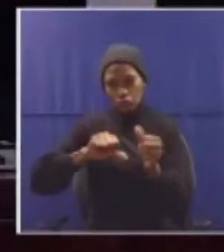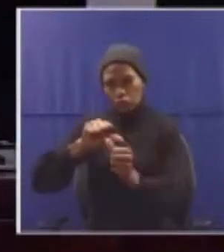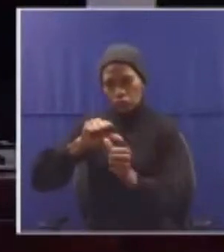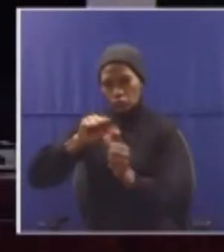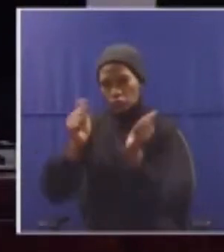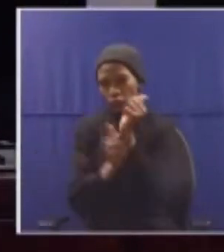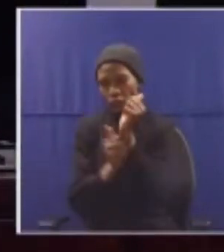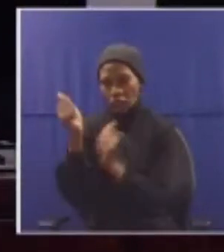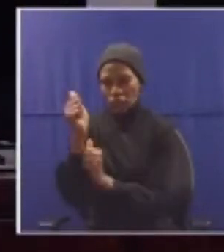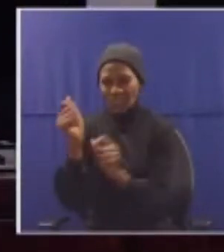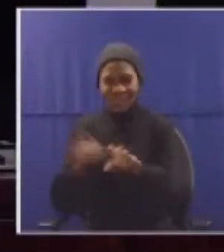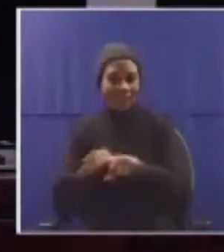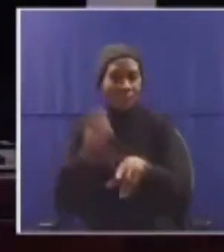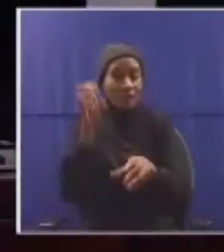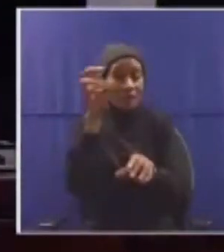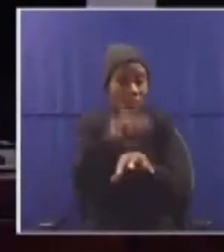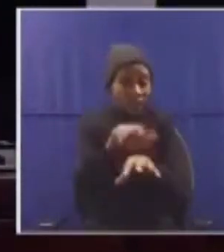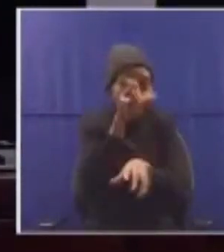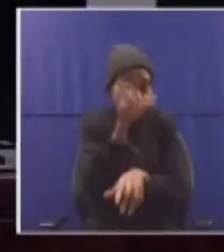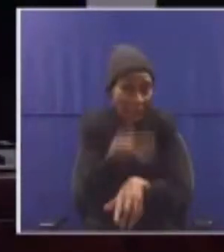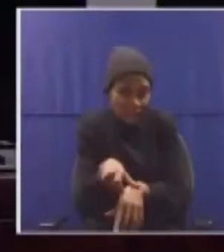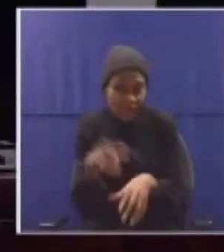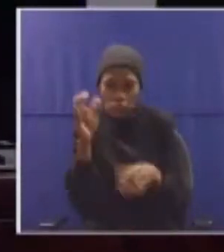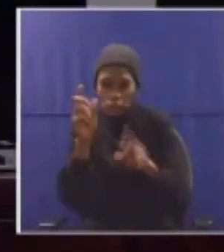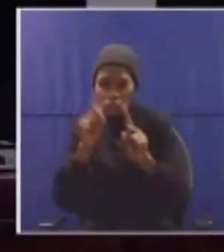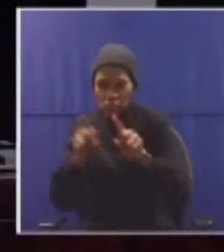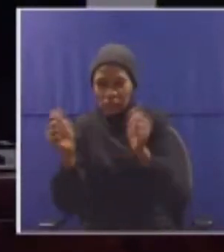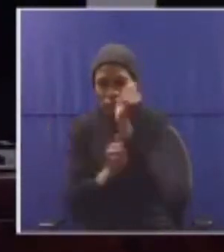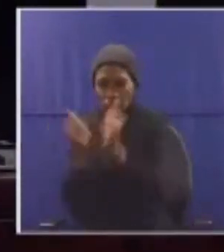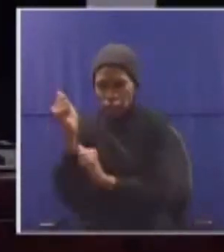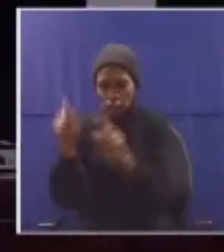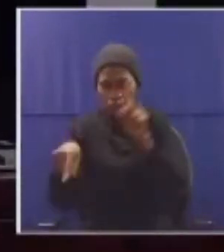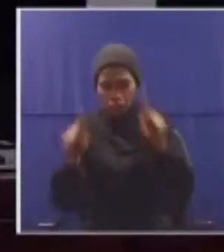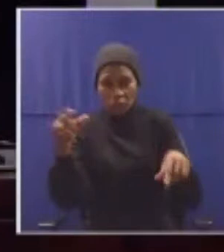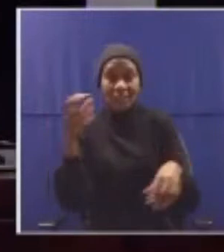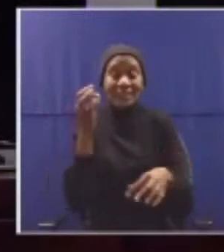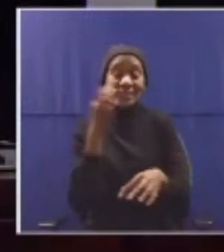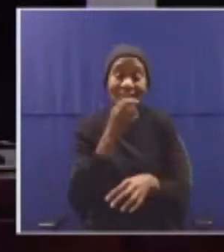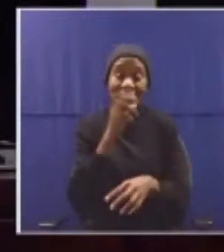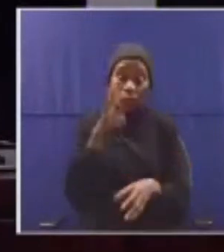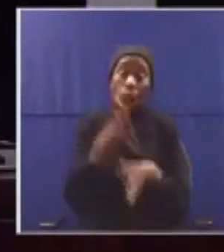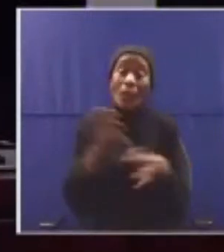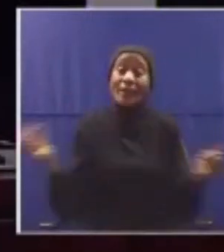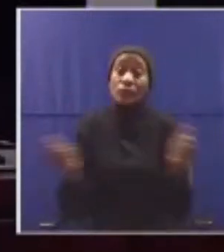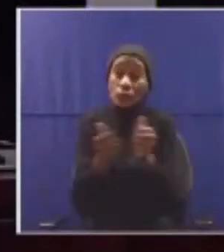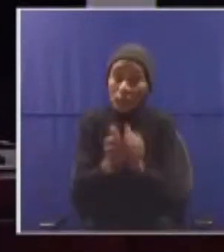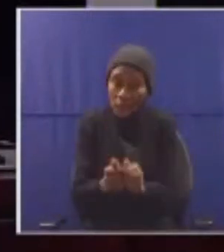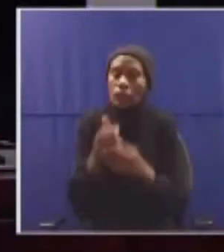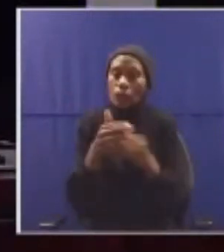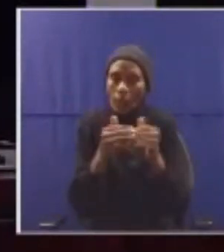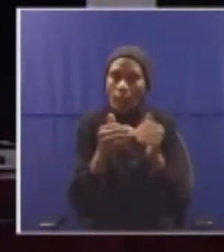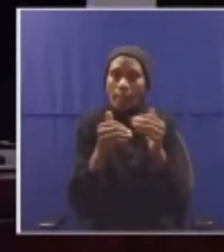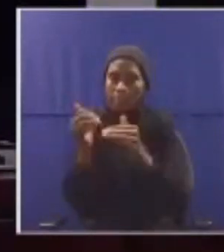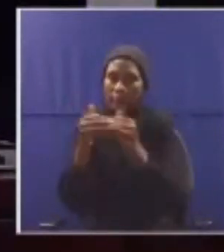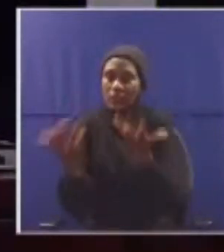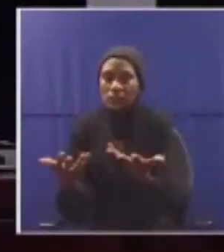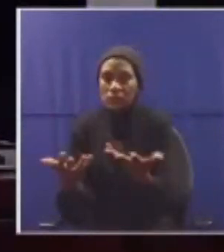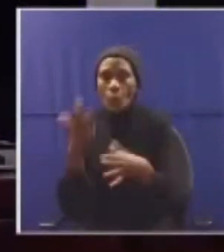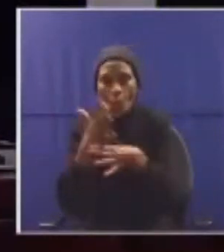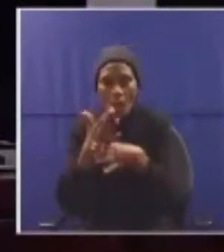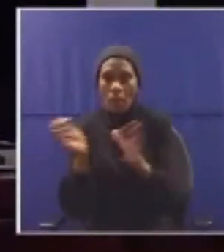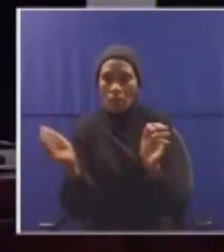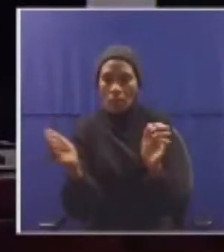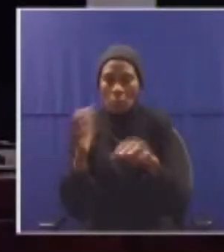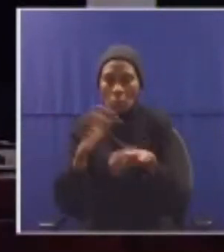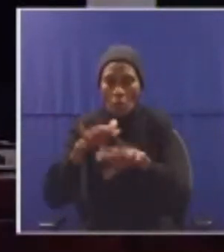players, including farmers, to work together in building sustainable agriculture operations, creating jobs,